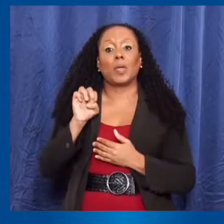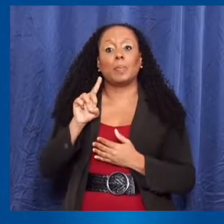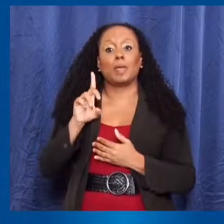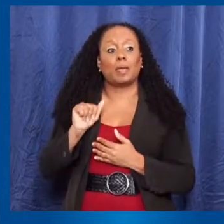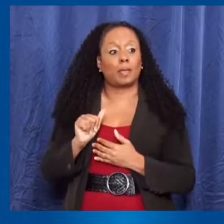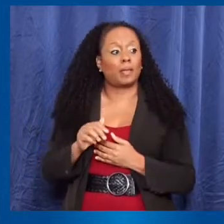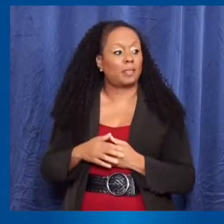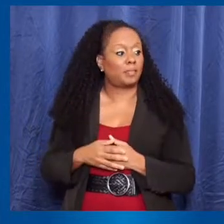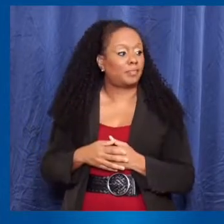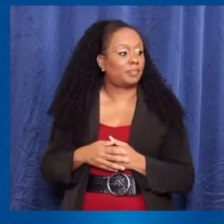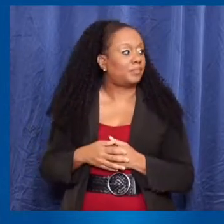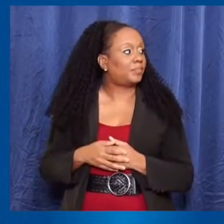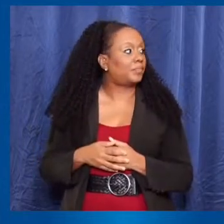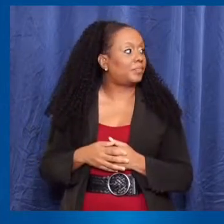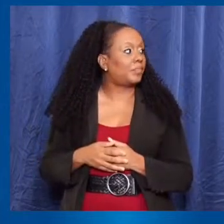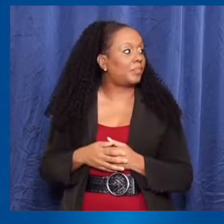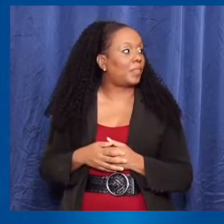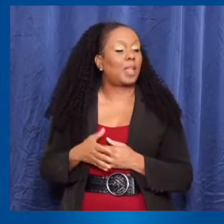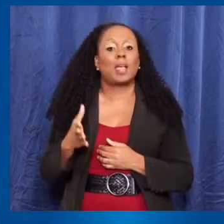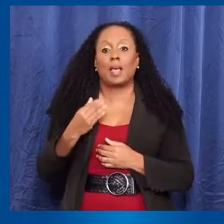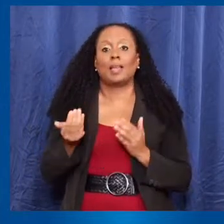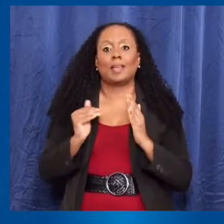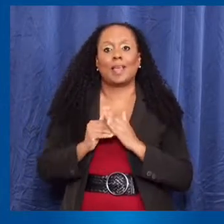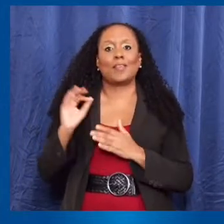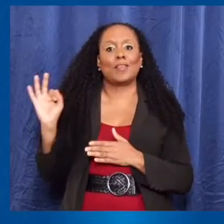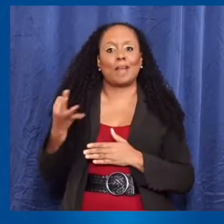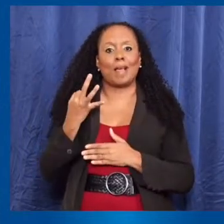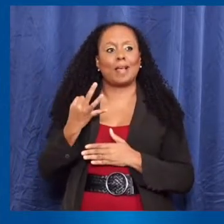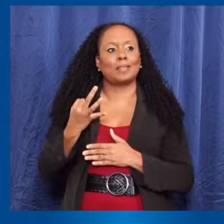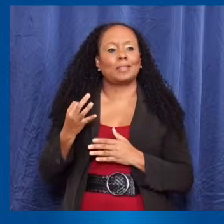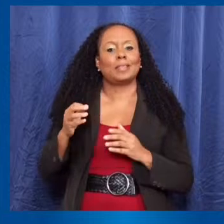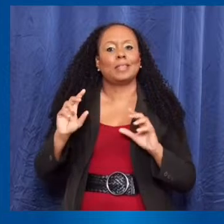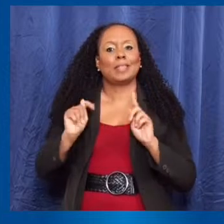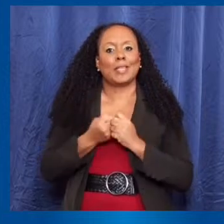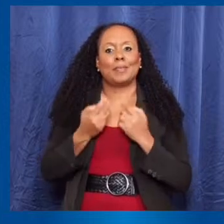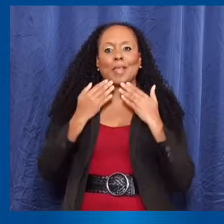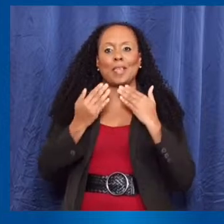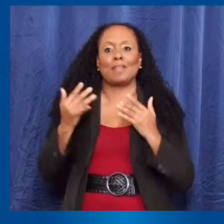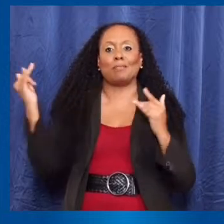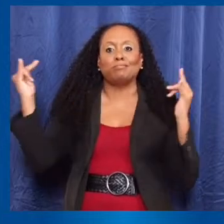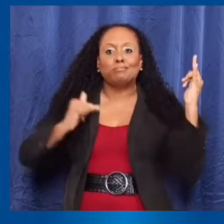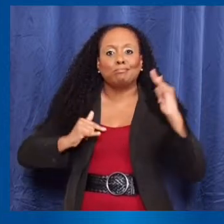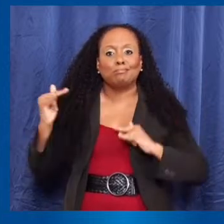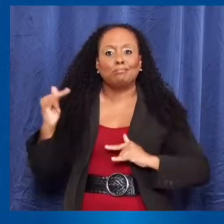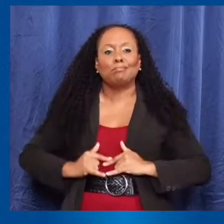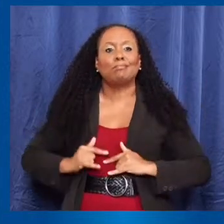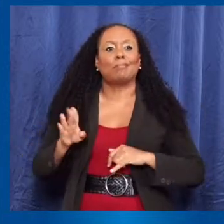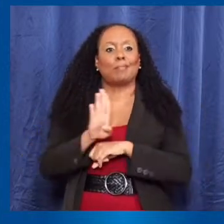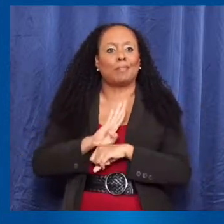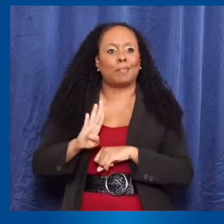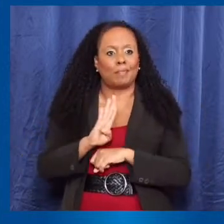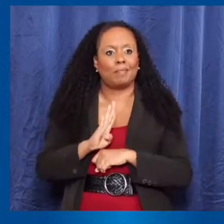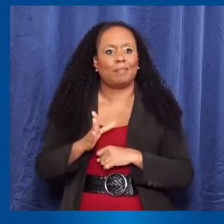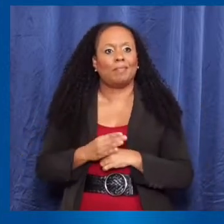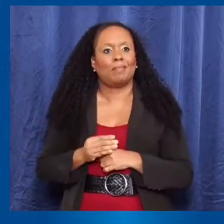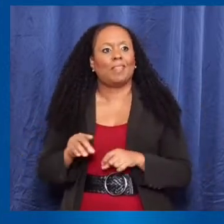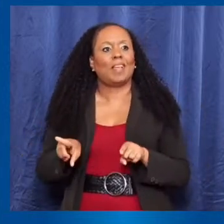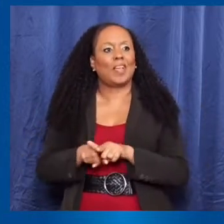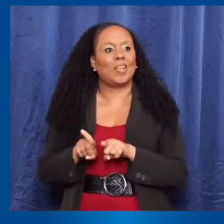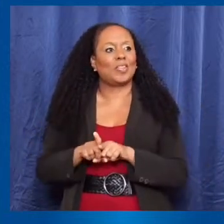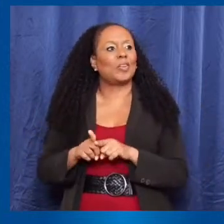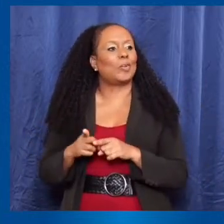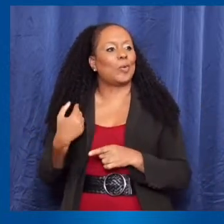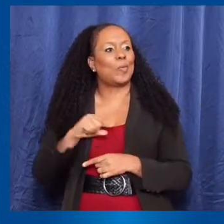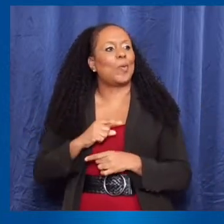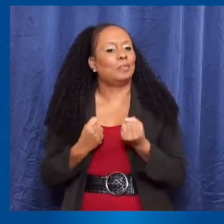to Kasula, to you and your delegation, once again, thank you for coming to Barbados, and to your honorary consul who continues to fly the flag high